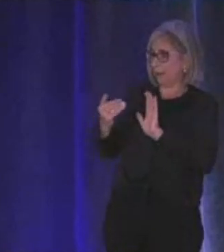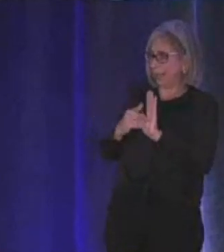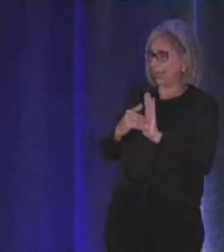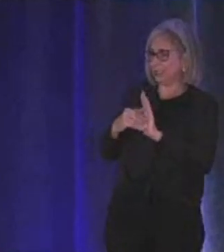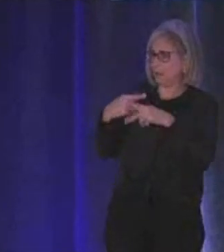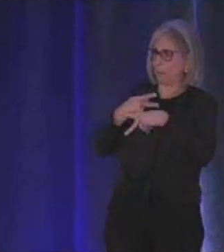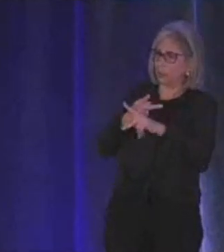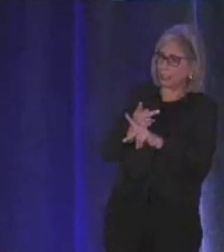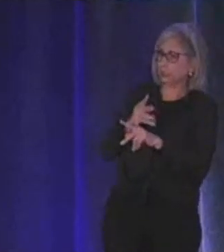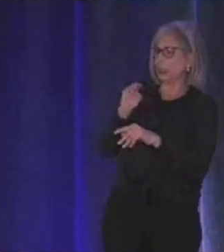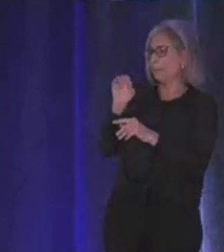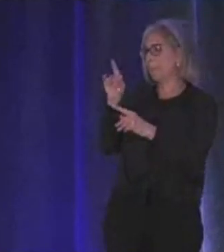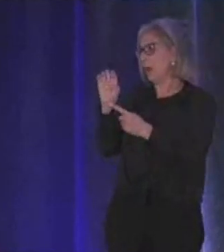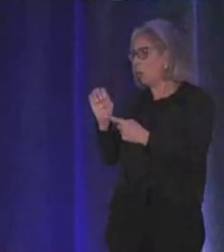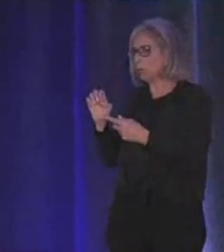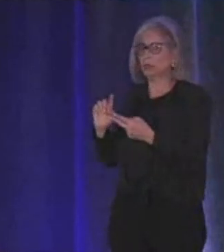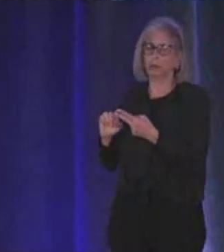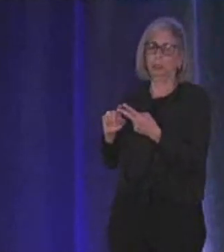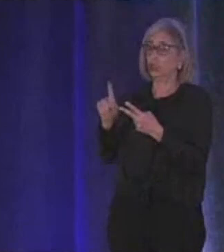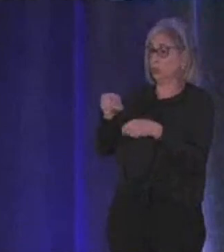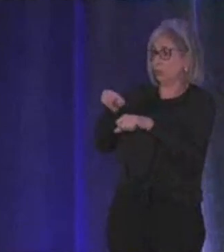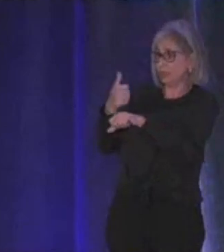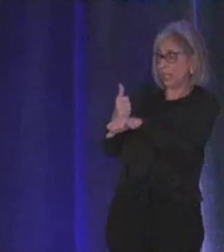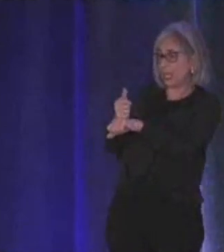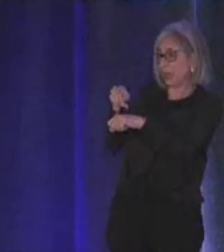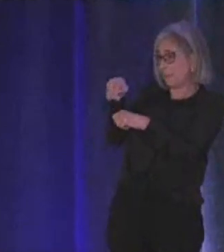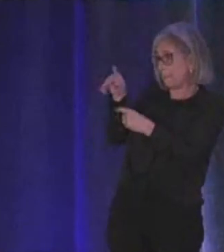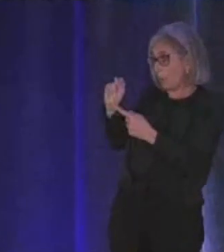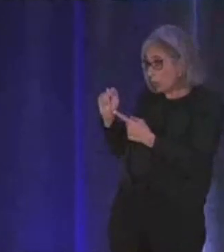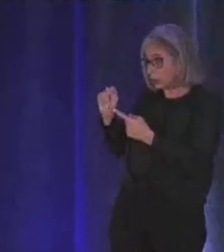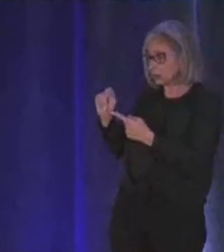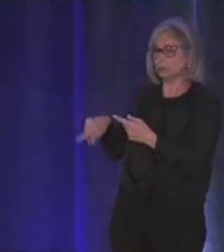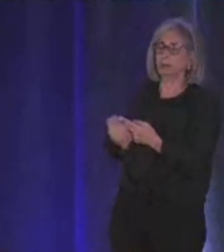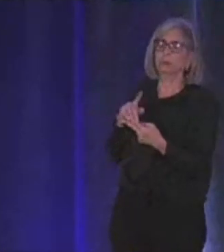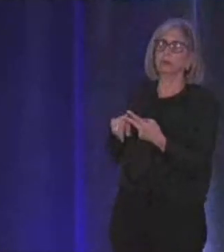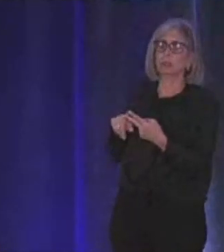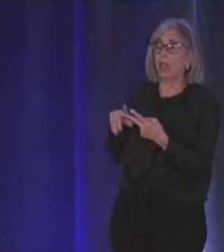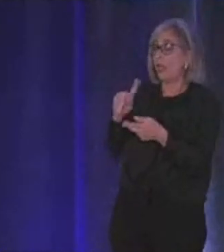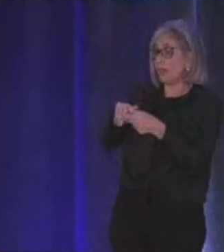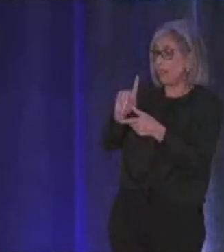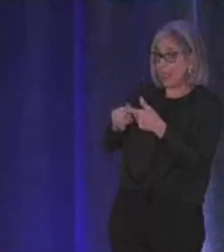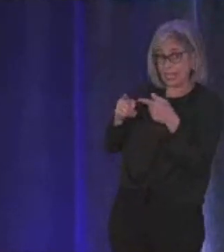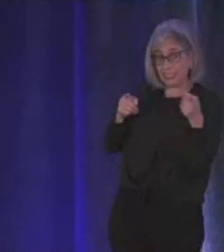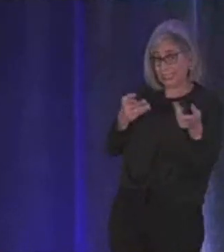production as your mode. You set a port for it. And then